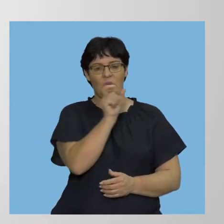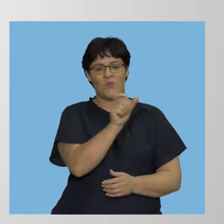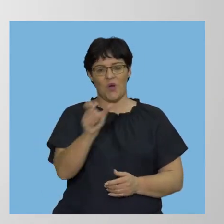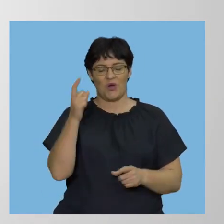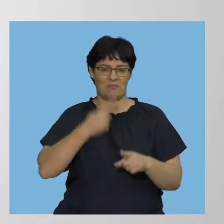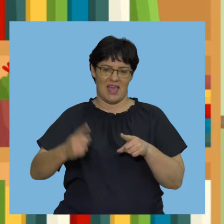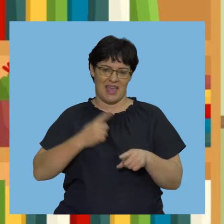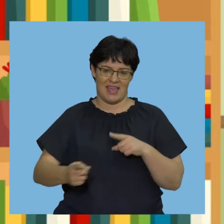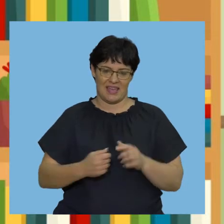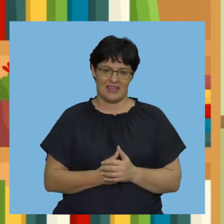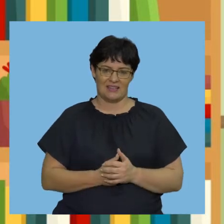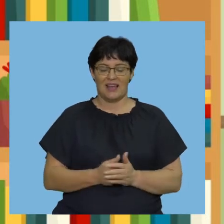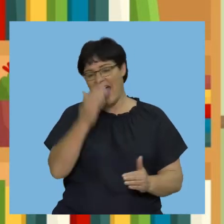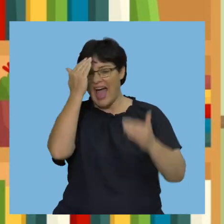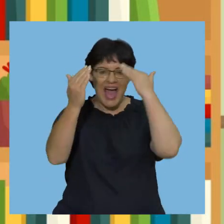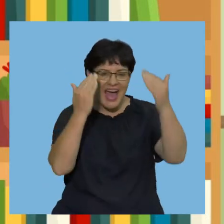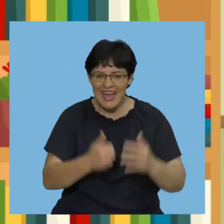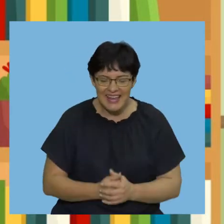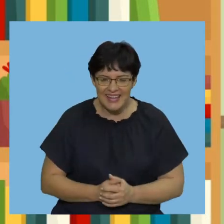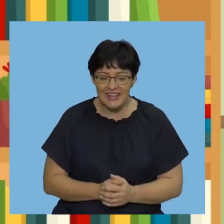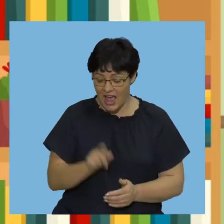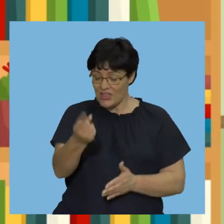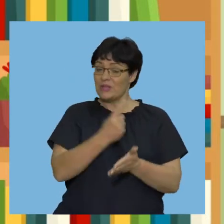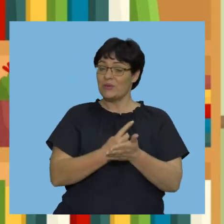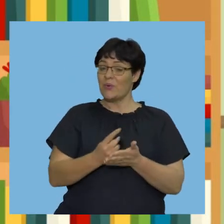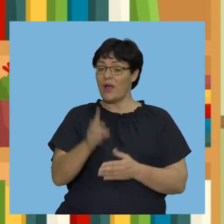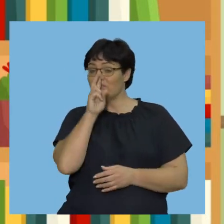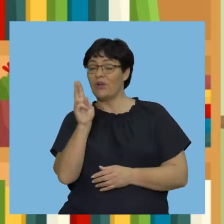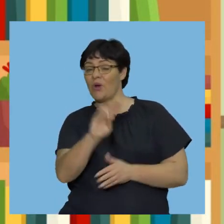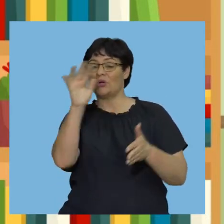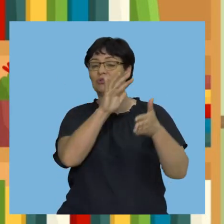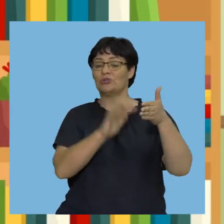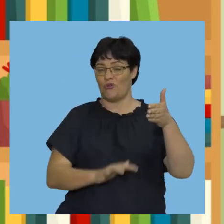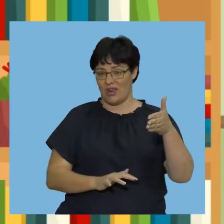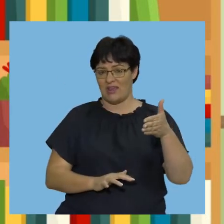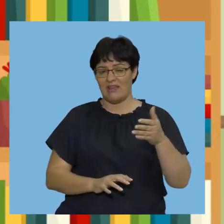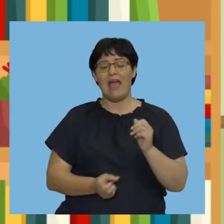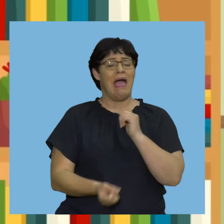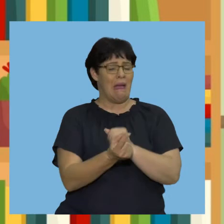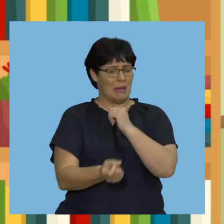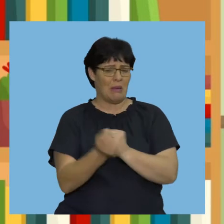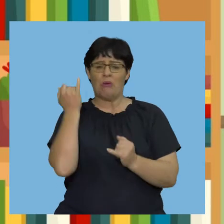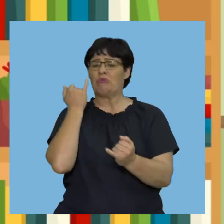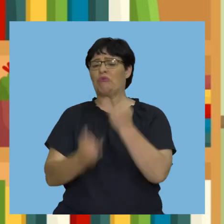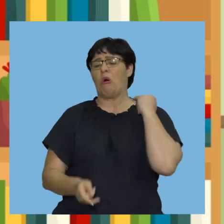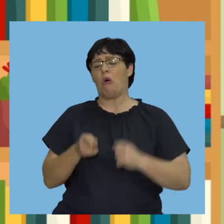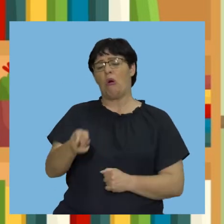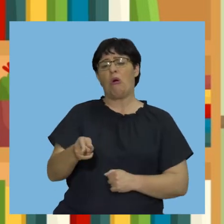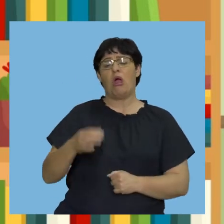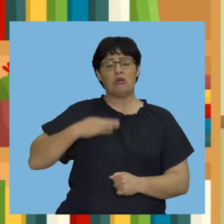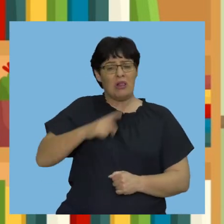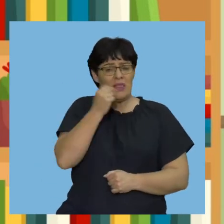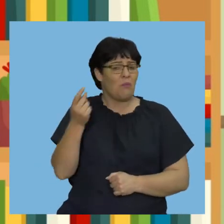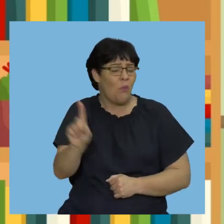Wordplay. Hi there. This week we are looking at a story where many things went wrong for a girl called